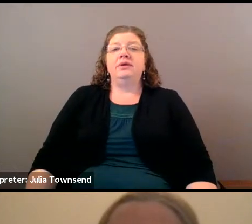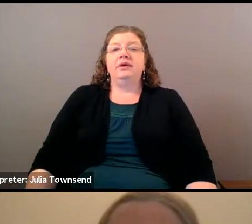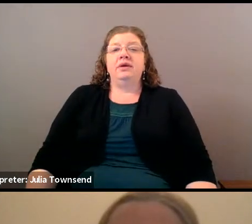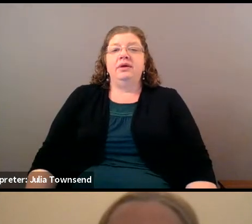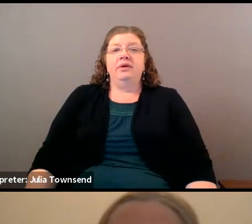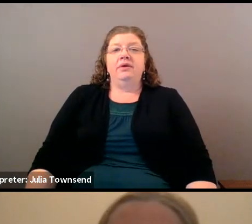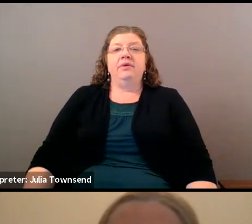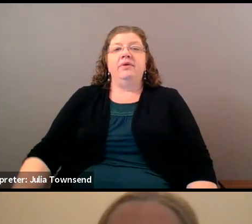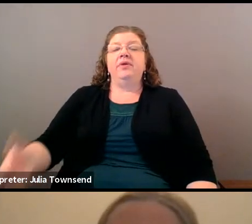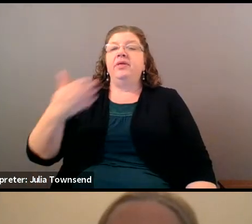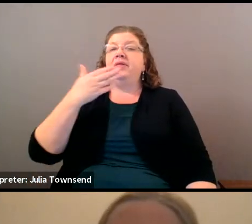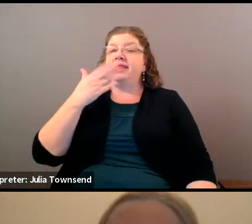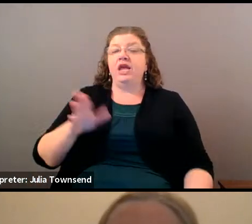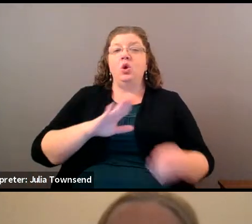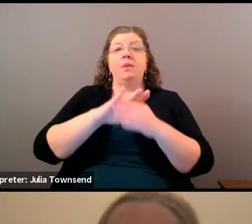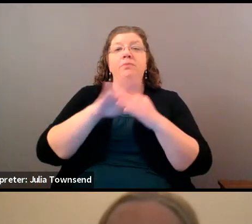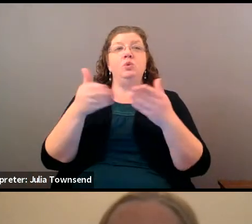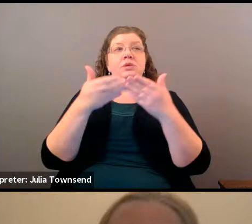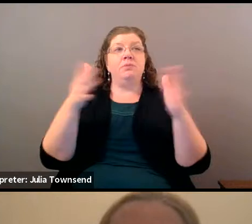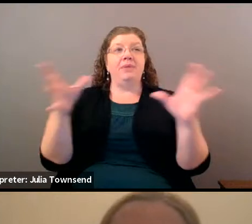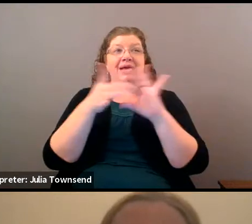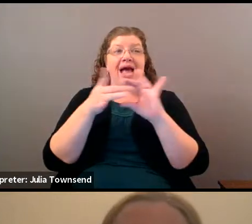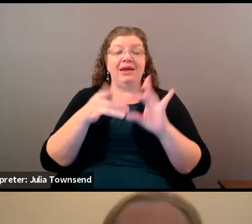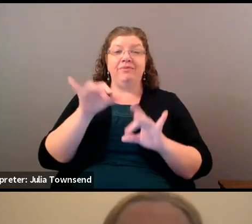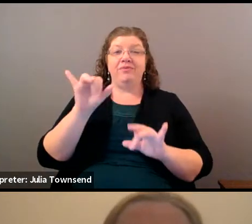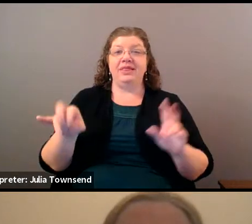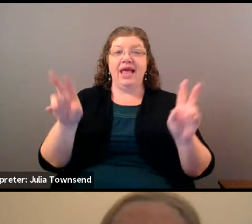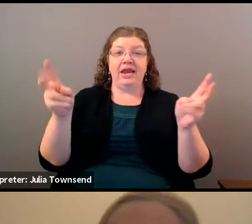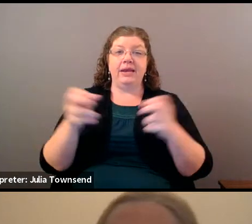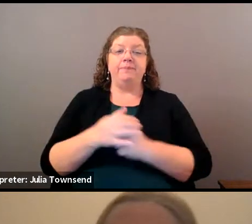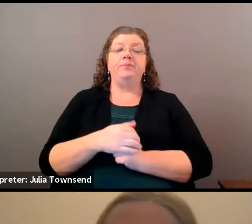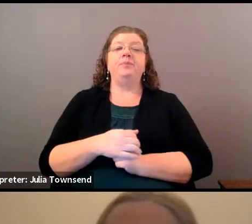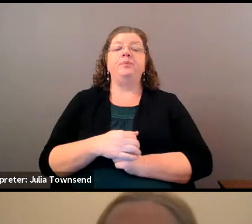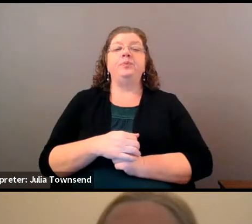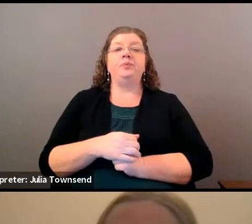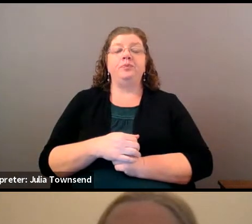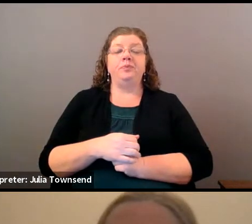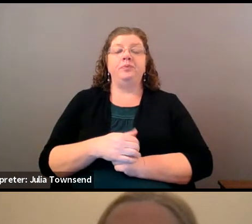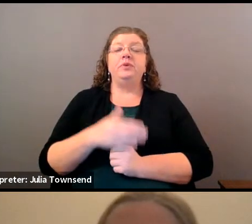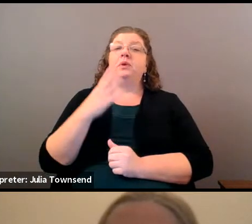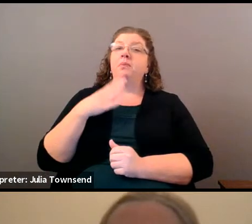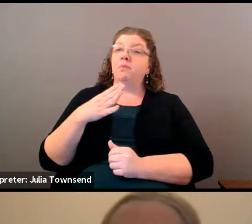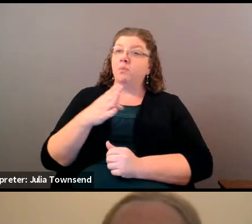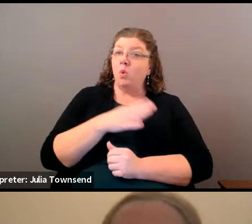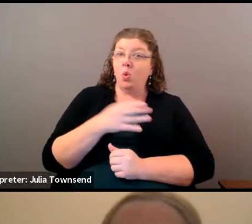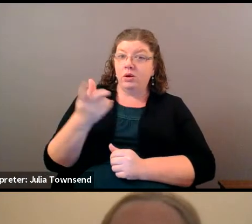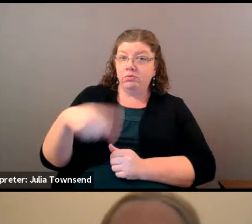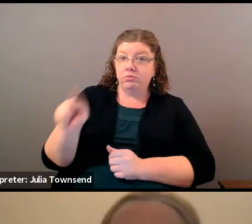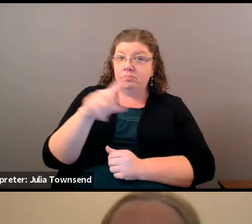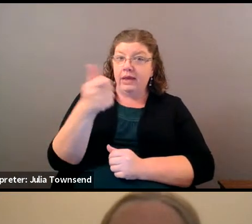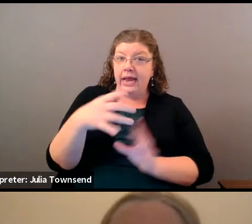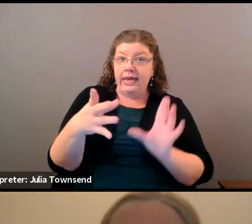Thank you. And that concludes public comment on this item. Great. Board members, do you have any comments?